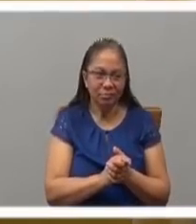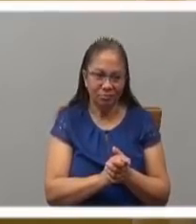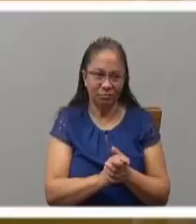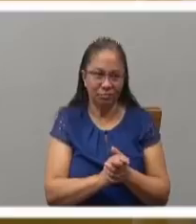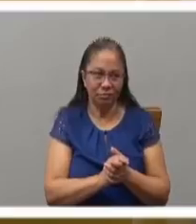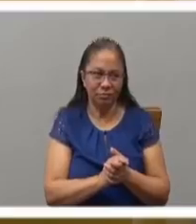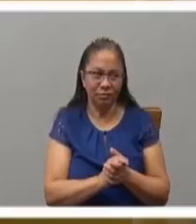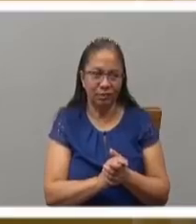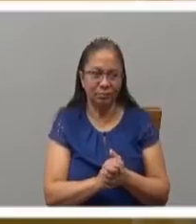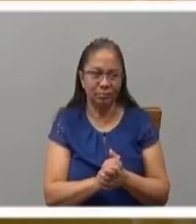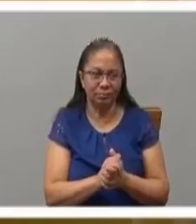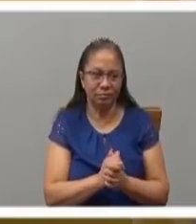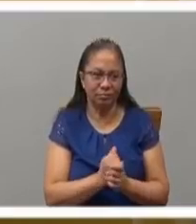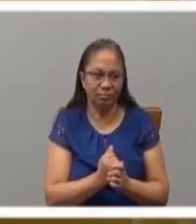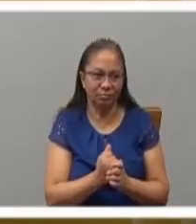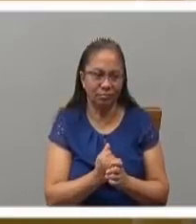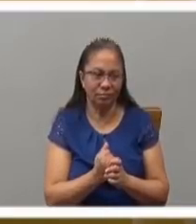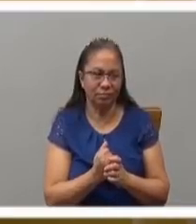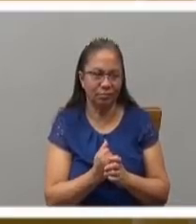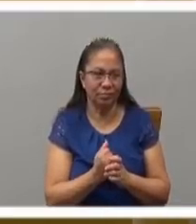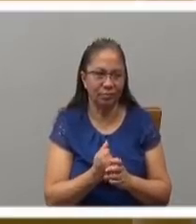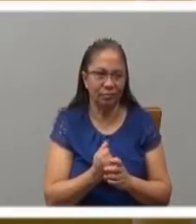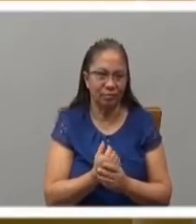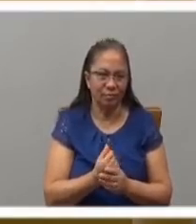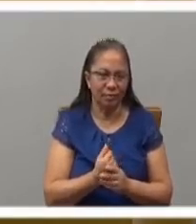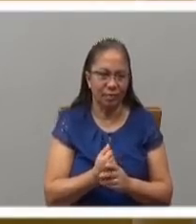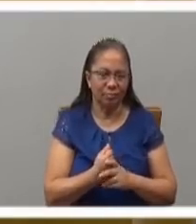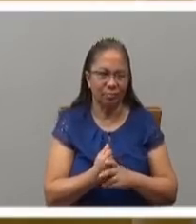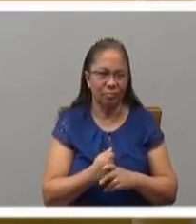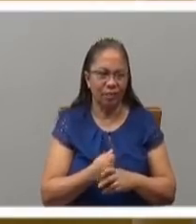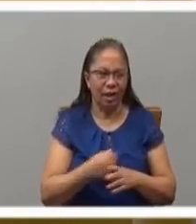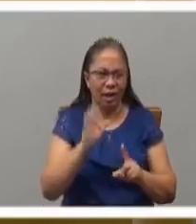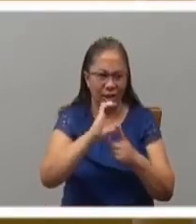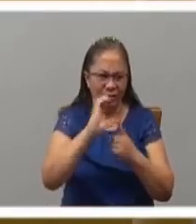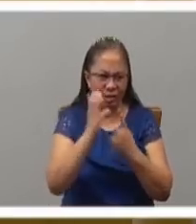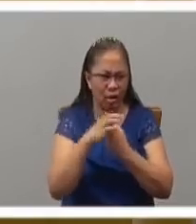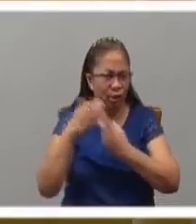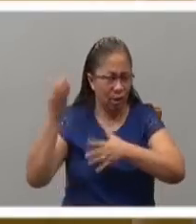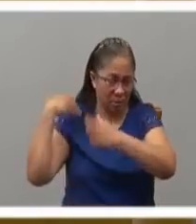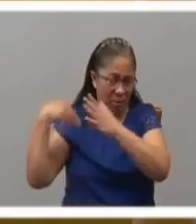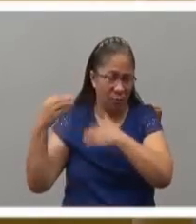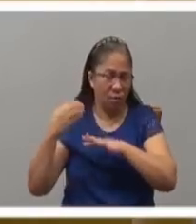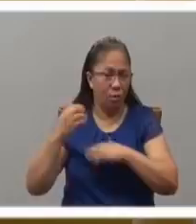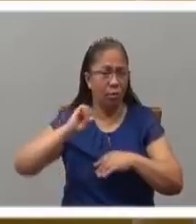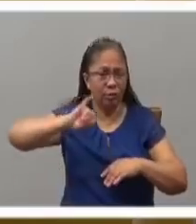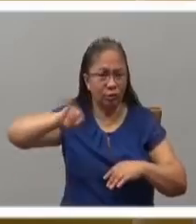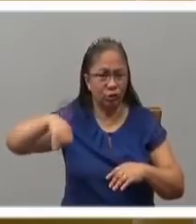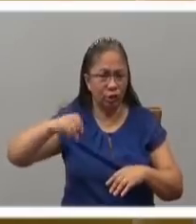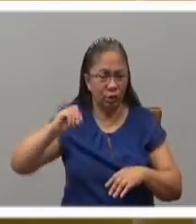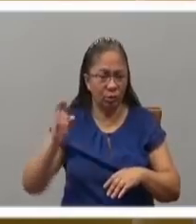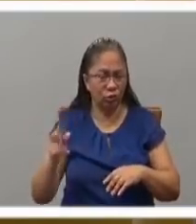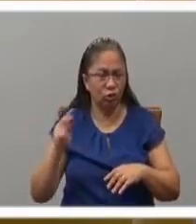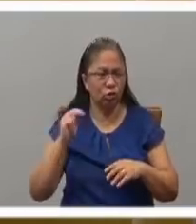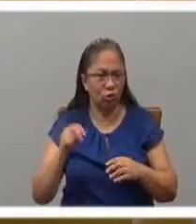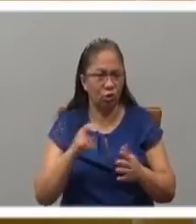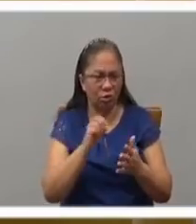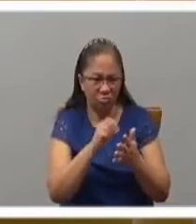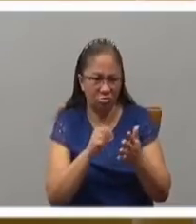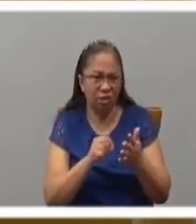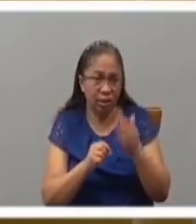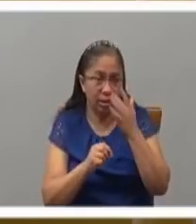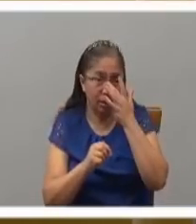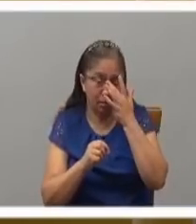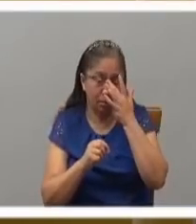Christ, in the Mediterranean culture in which John lives and which John is writing, faith